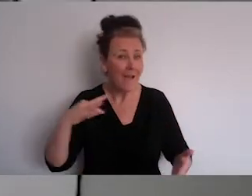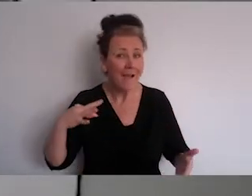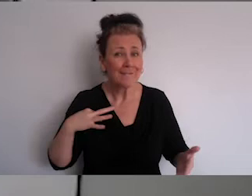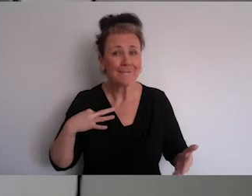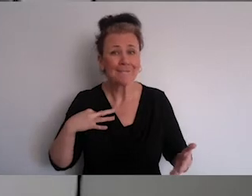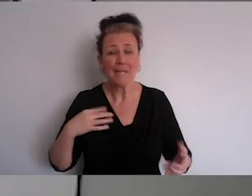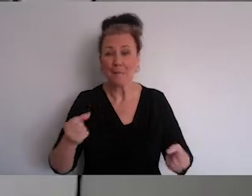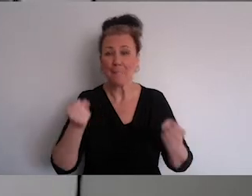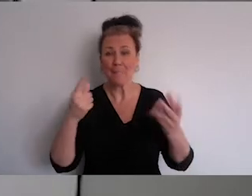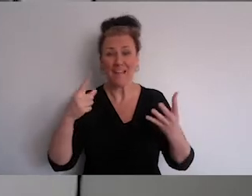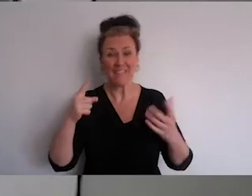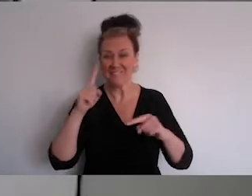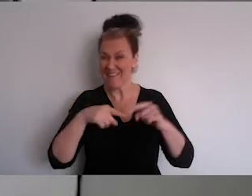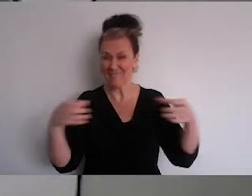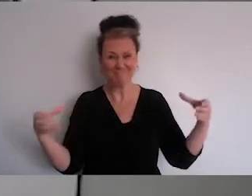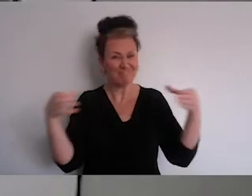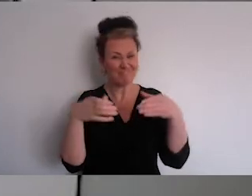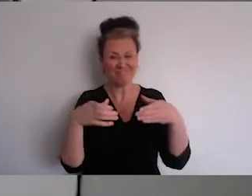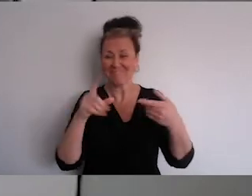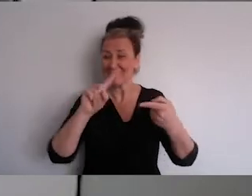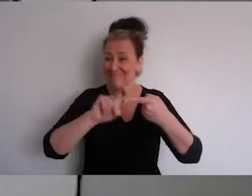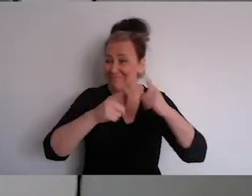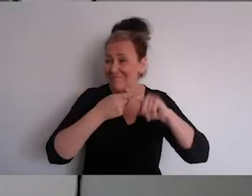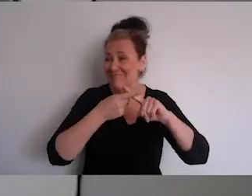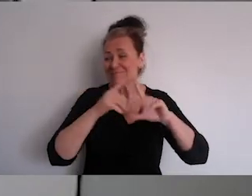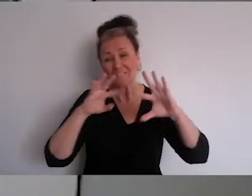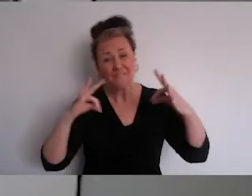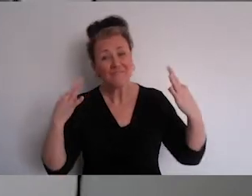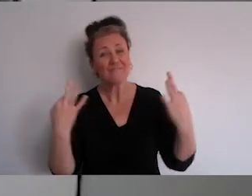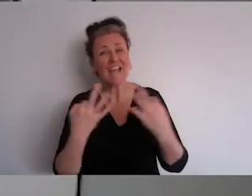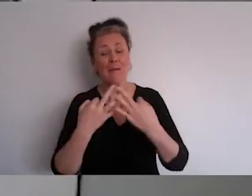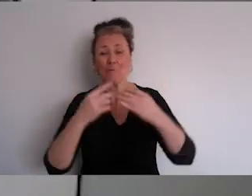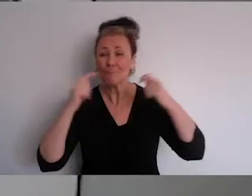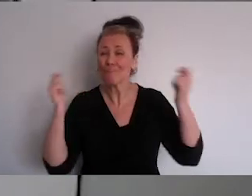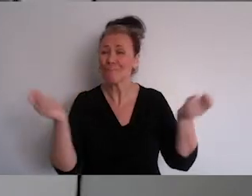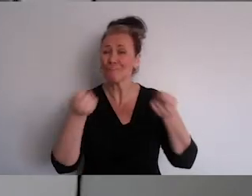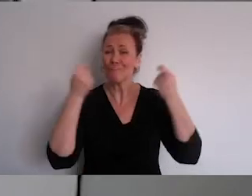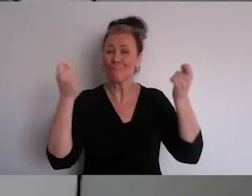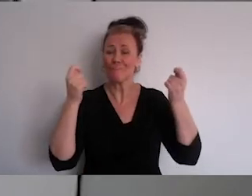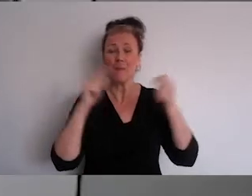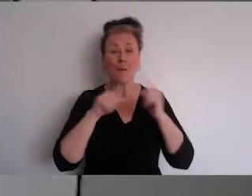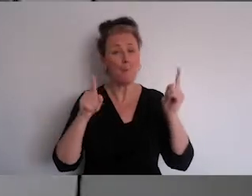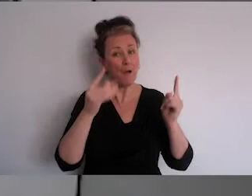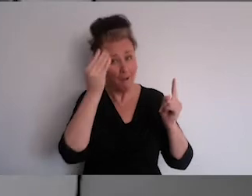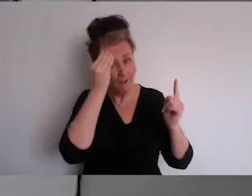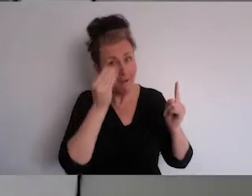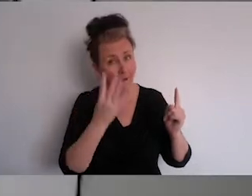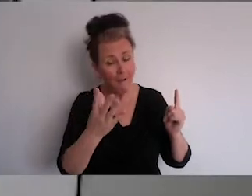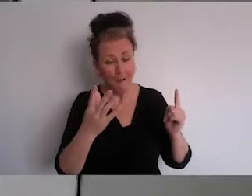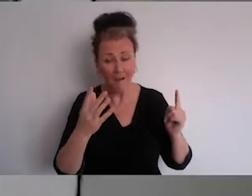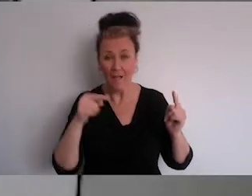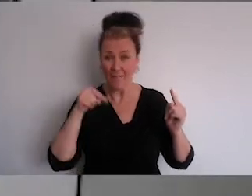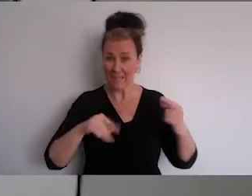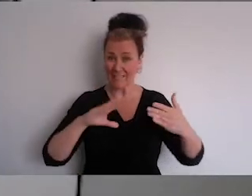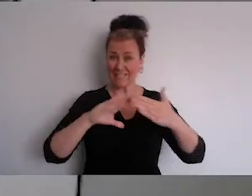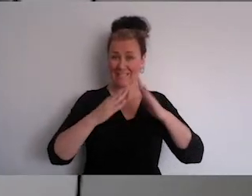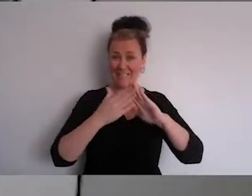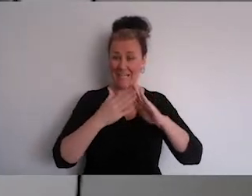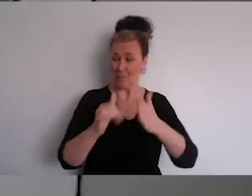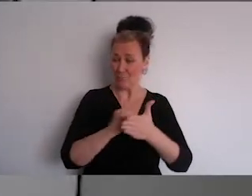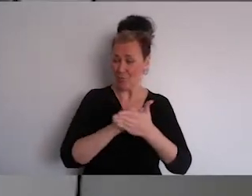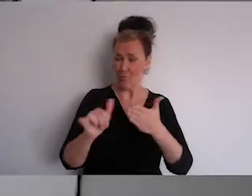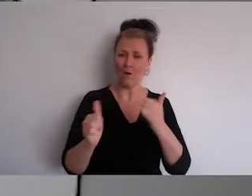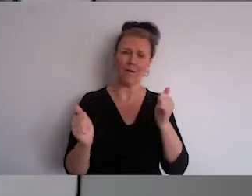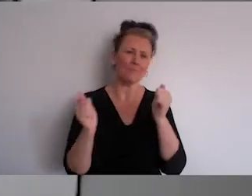your classmates or the faculty at the college, and many of you aren't able to celebrate with your friends or your loved ones, but